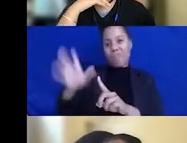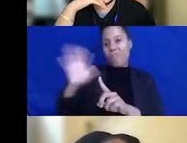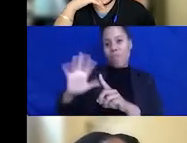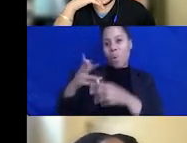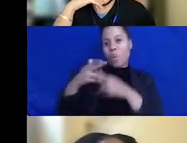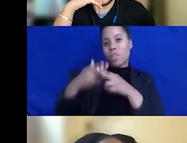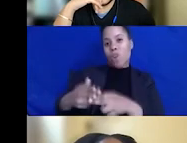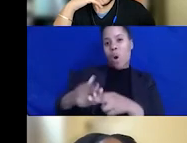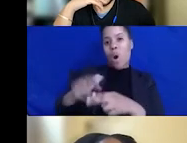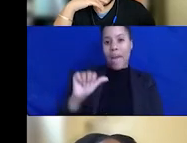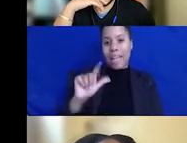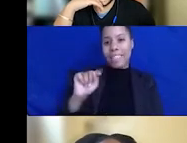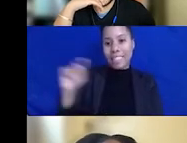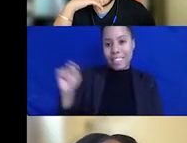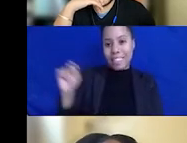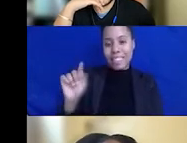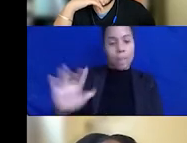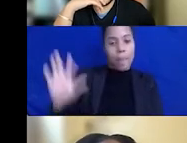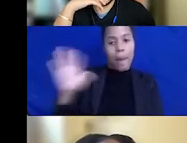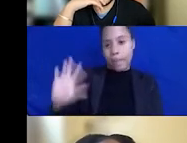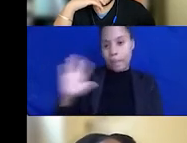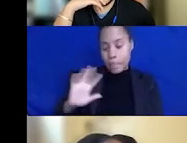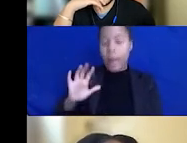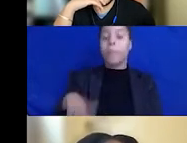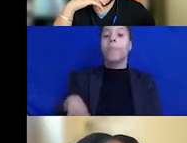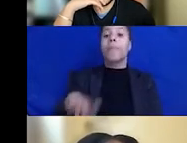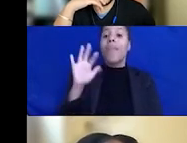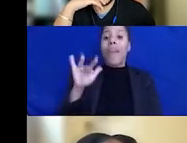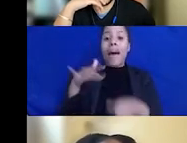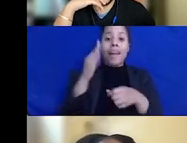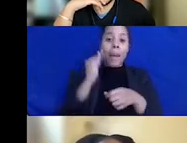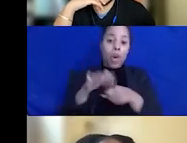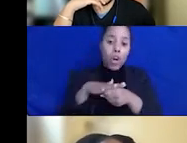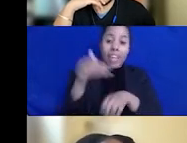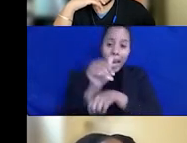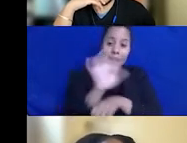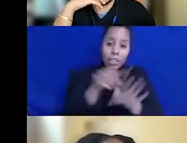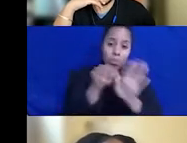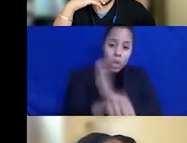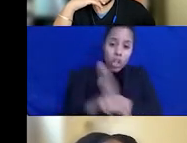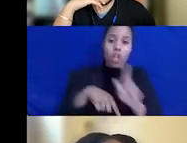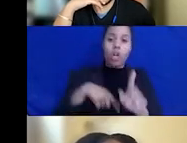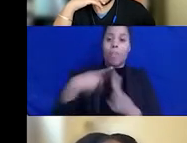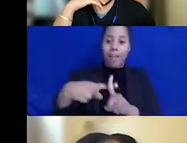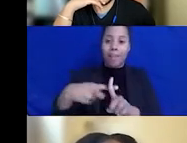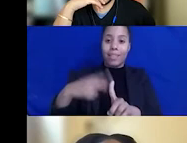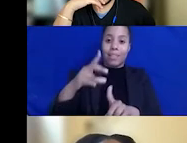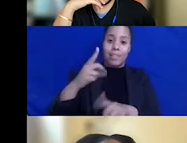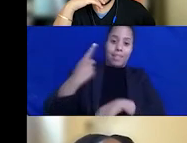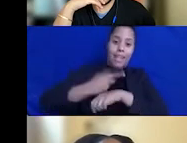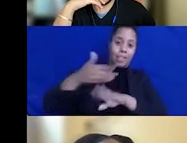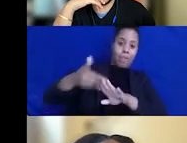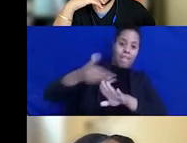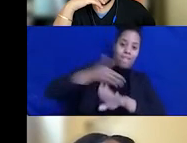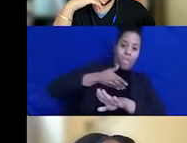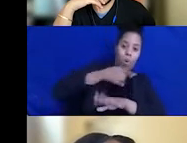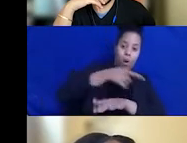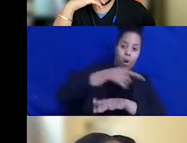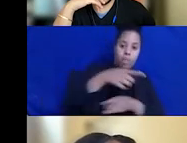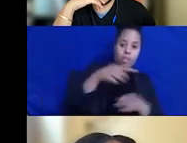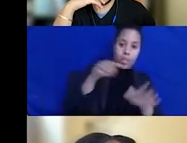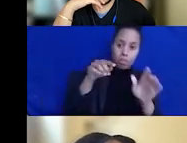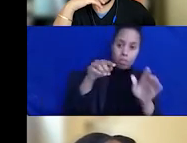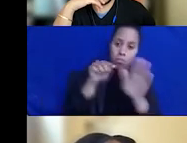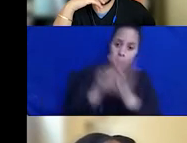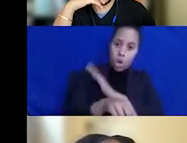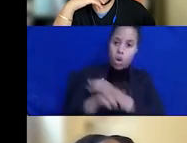right? In the neighborhood, the night of his murder and the days leading up to his murder. And those witnesses told this